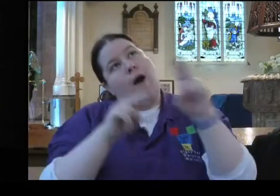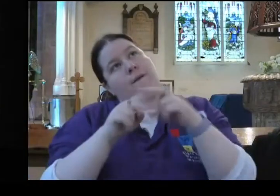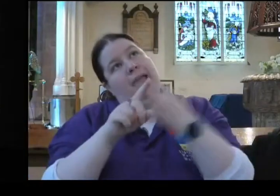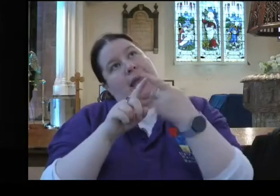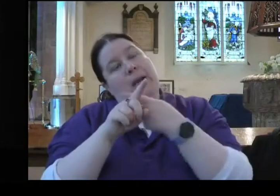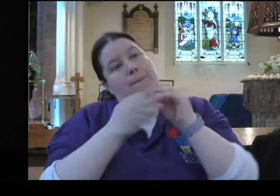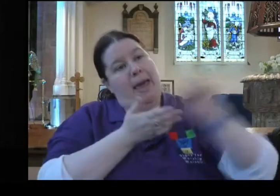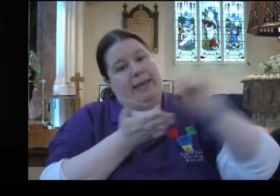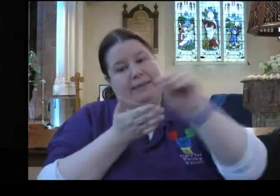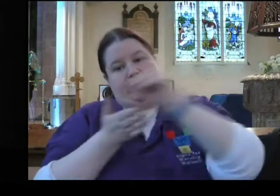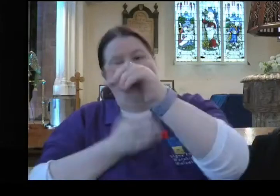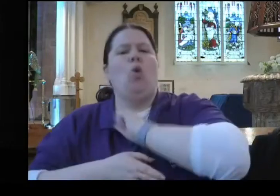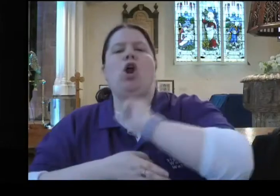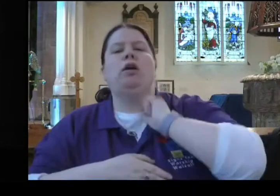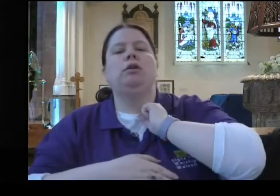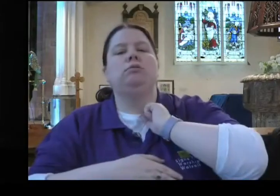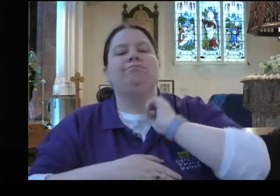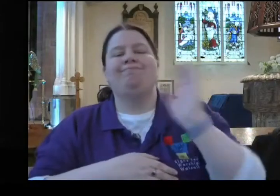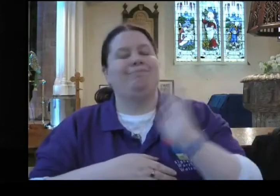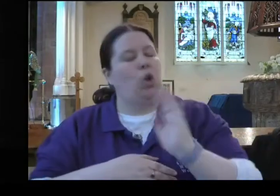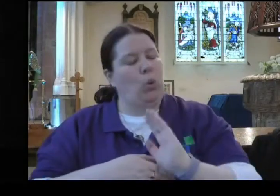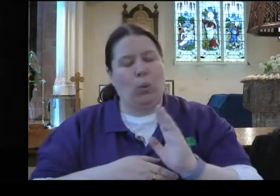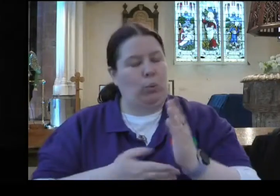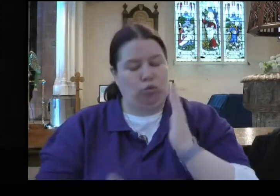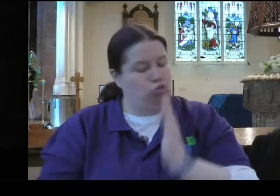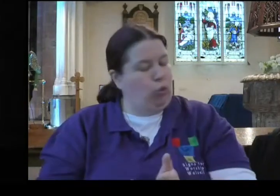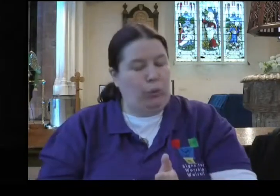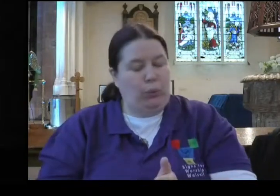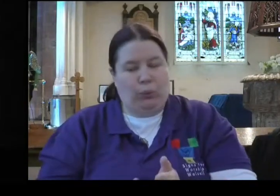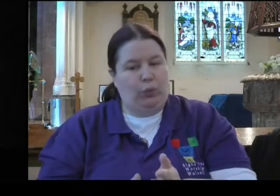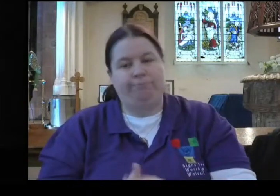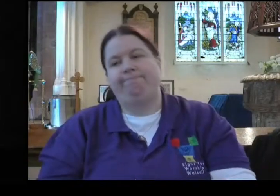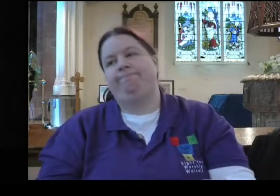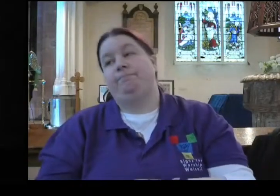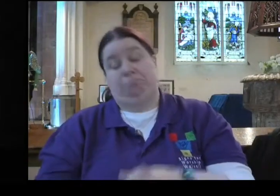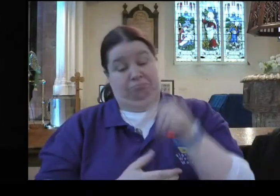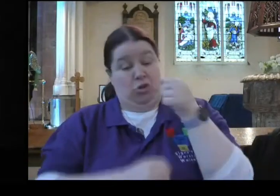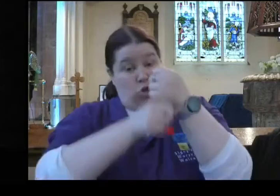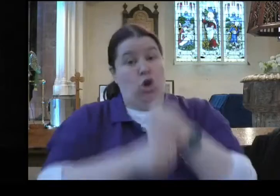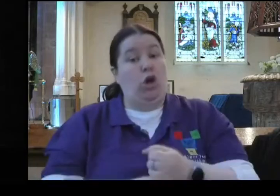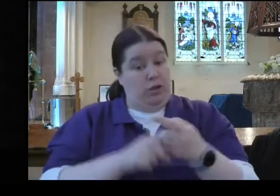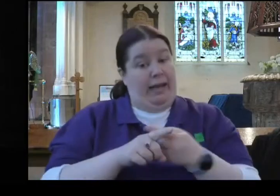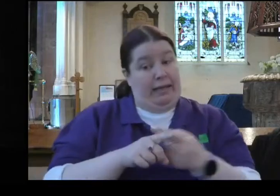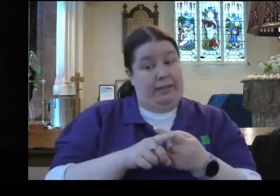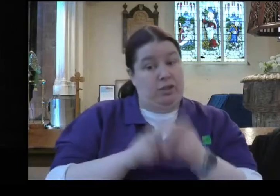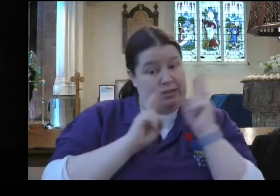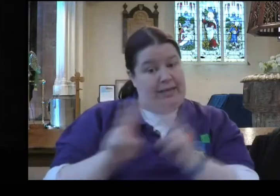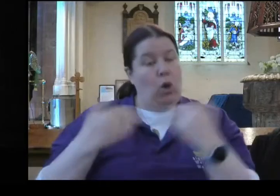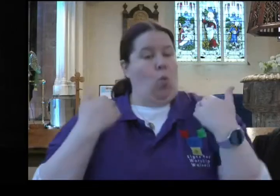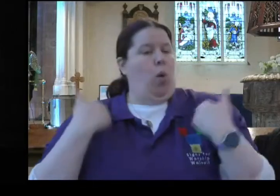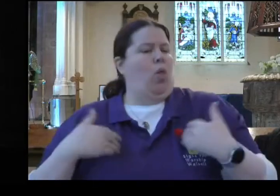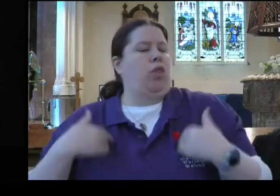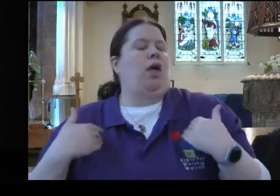clergy in this country. No, that's not true either. The Church of England, though, is often seen as very